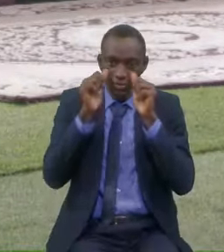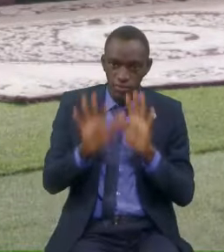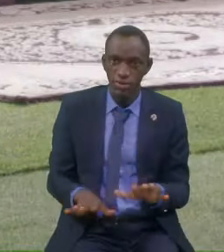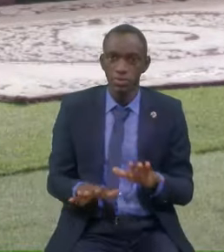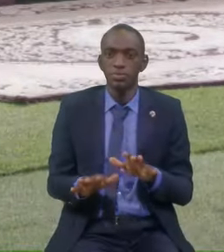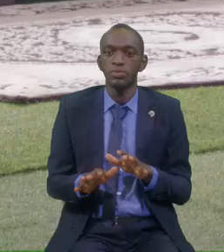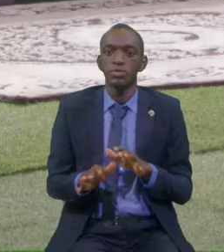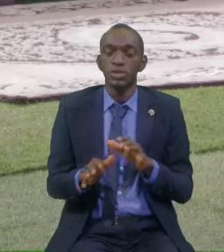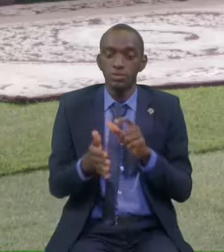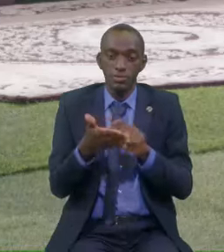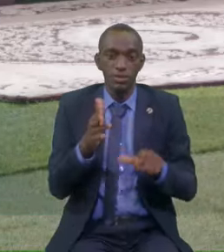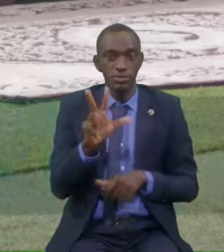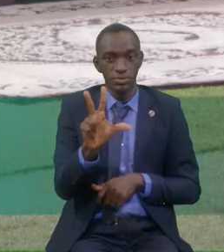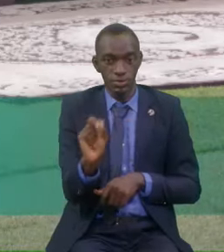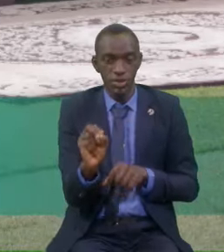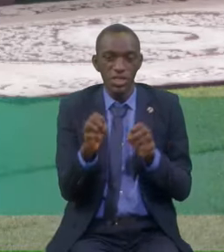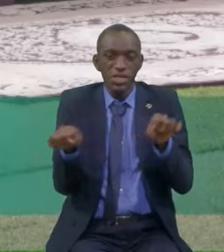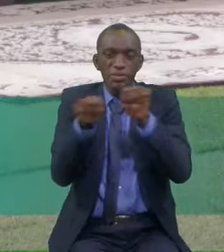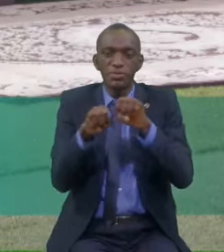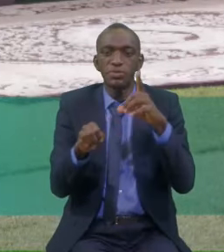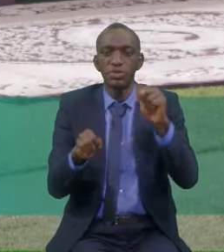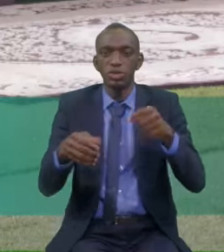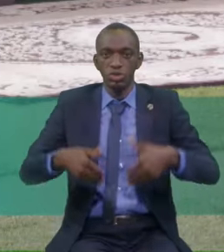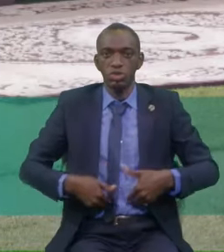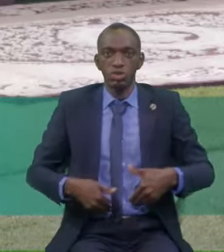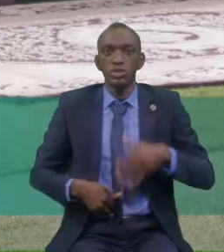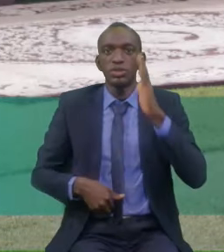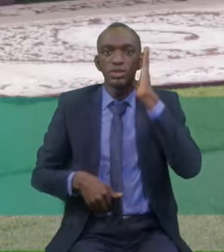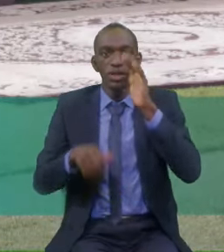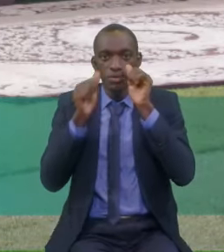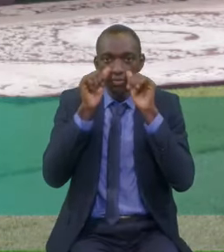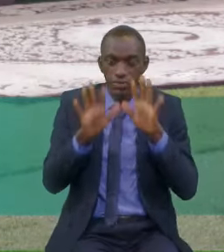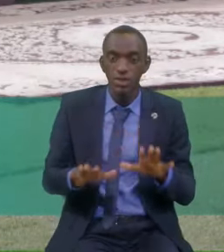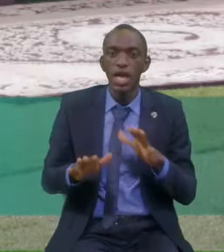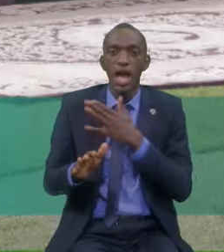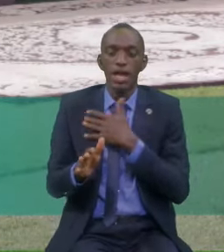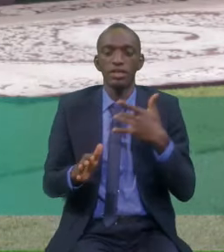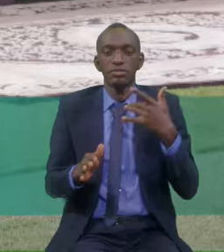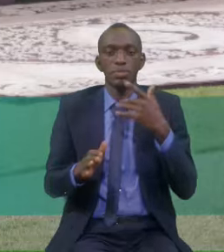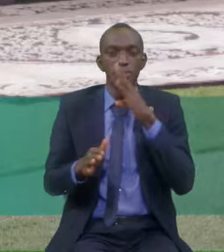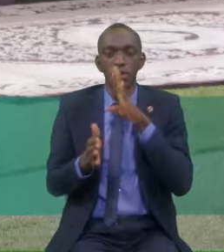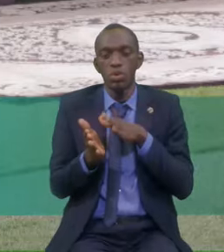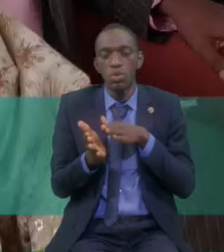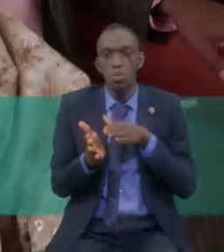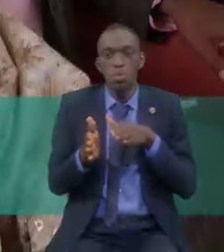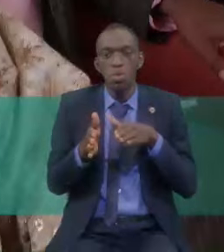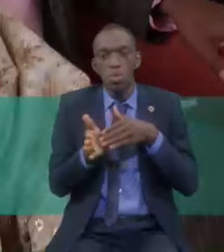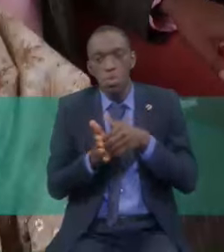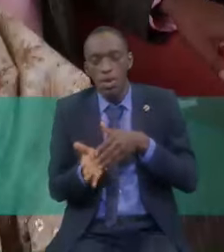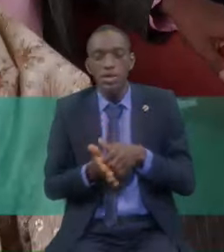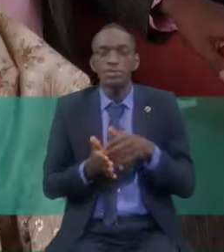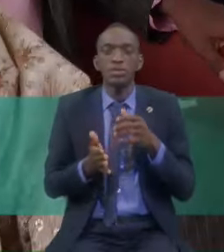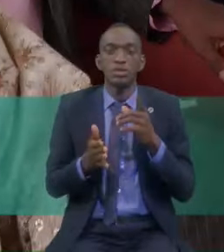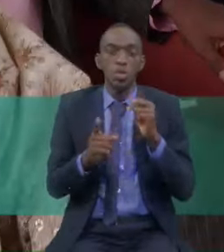the youths shall faint and be weary. The word faint again comes up. It